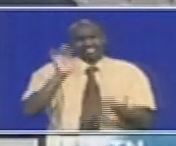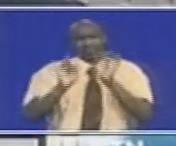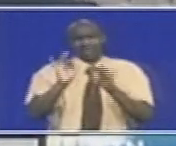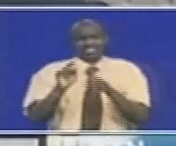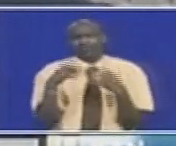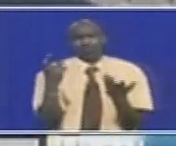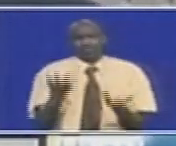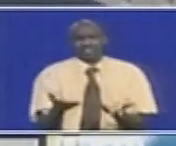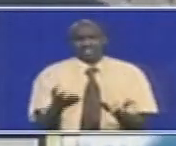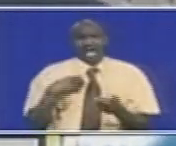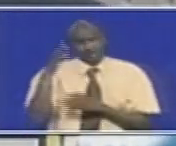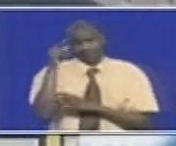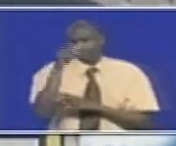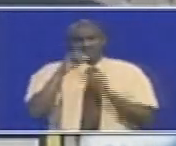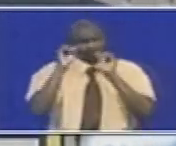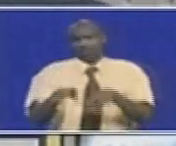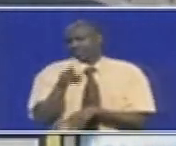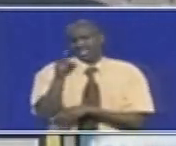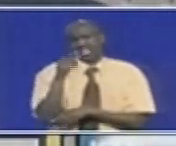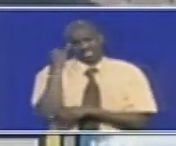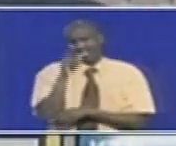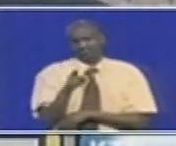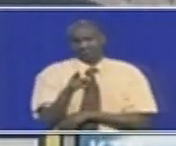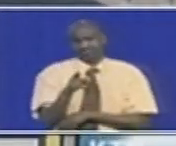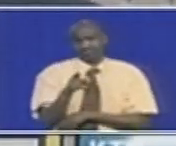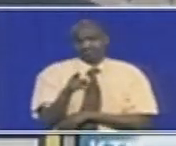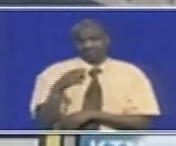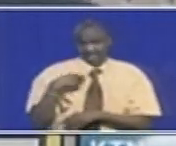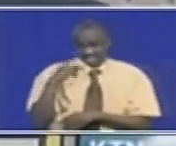I hope they drop the tender. Adelaide Tiangole, KTN Business.